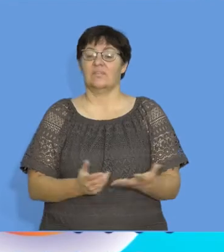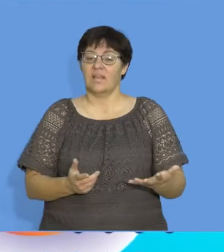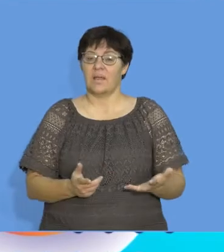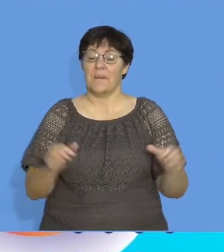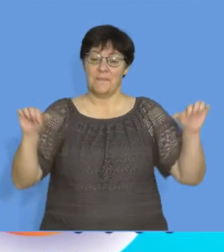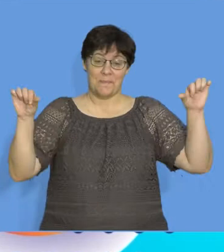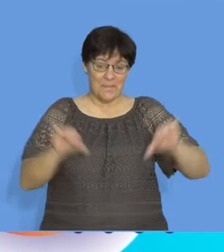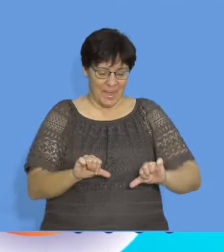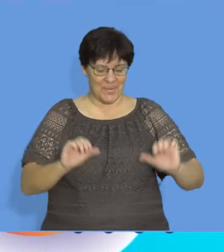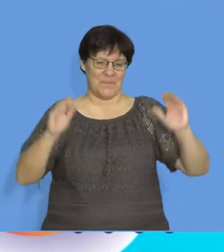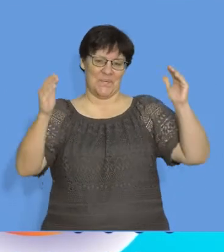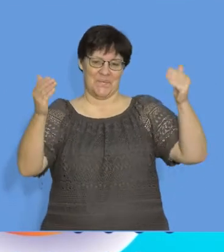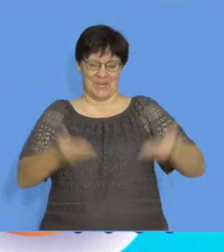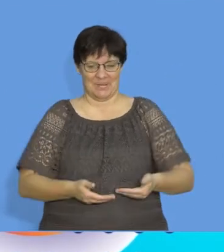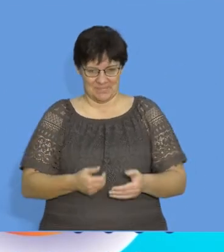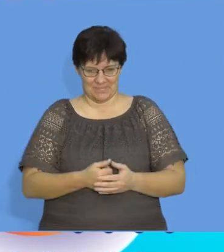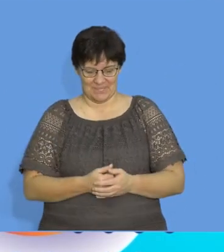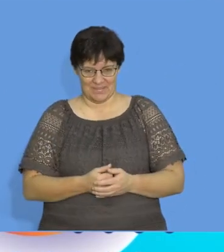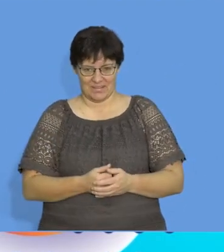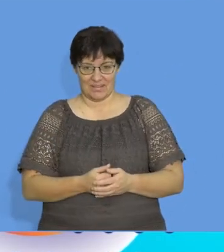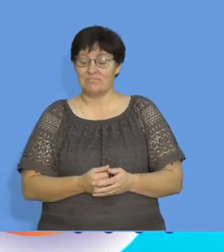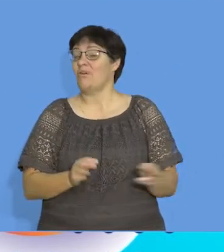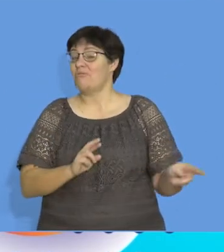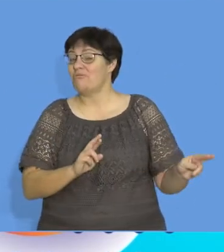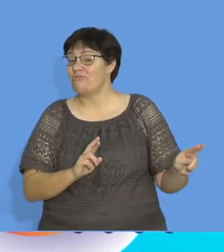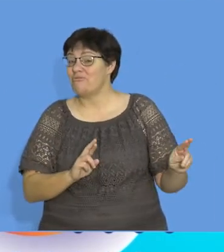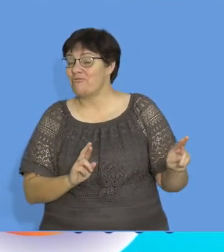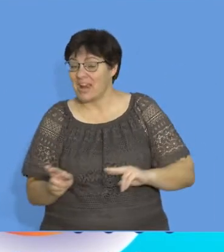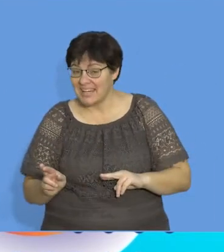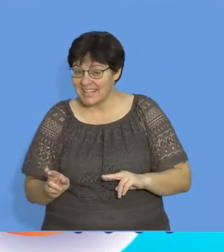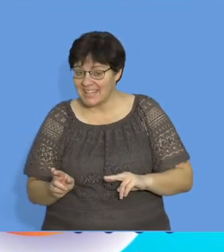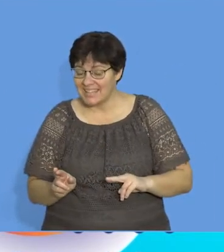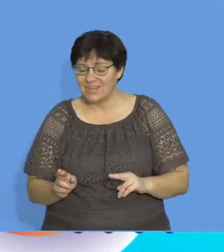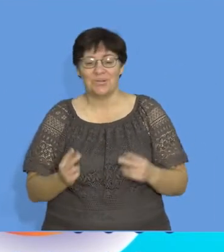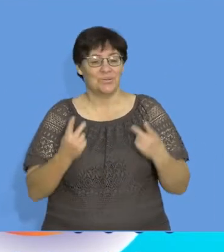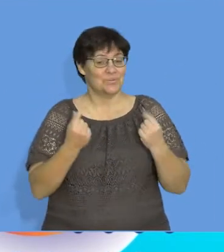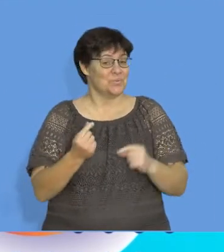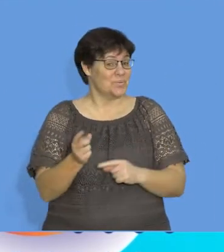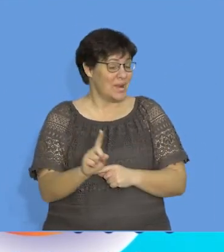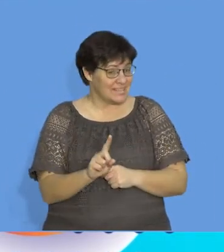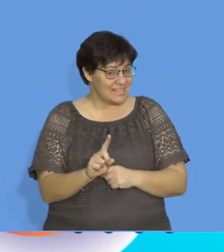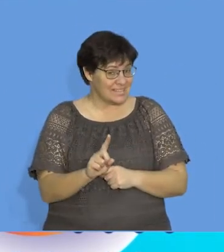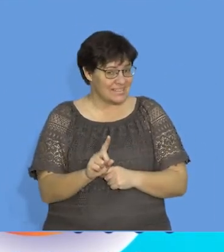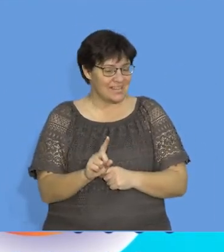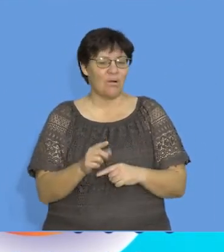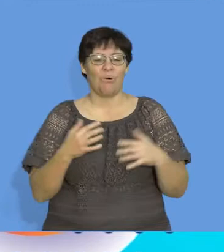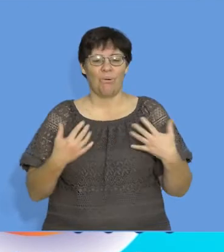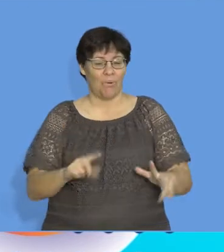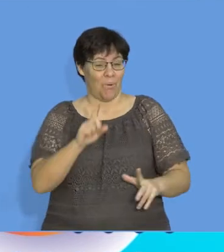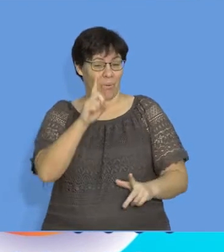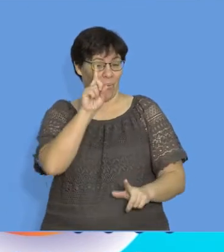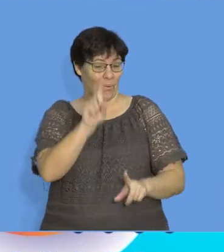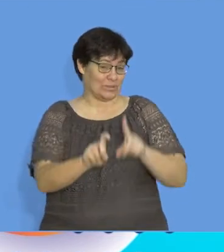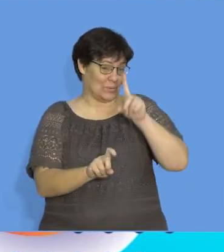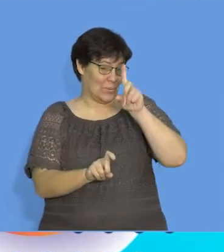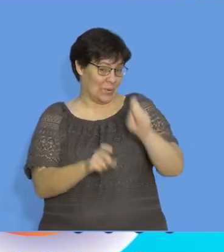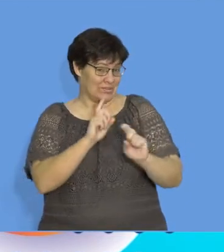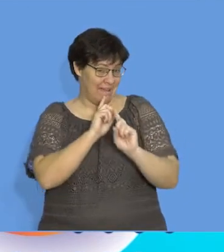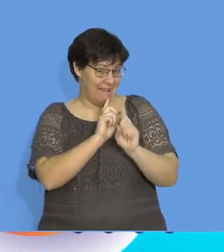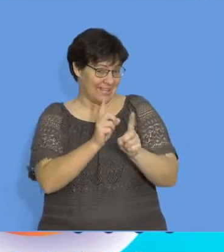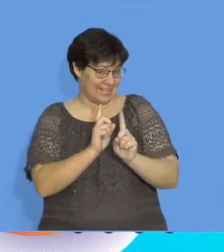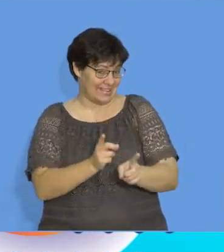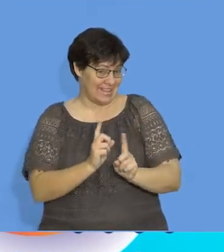Welcome back, everyone. You ready to get stuck into some nice, juicy questions? Let's get